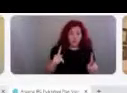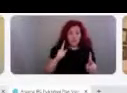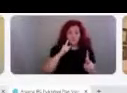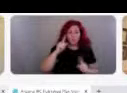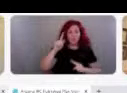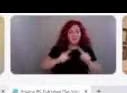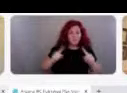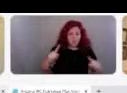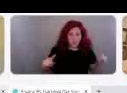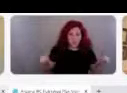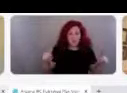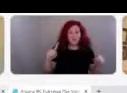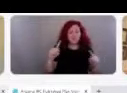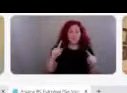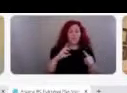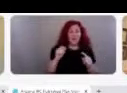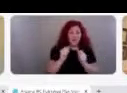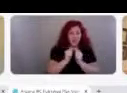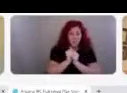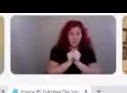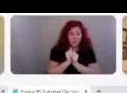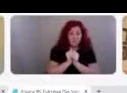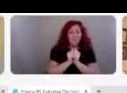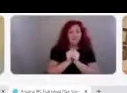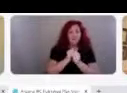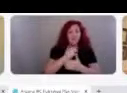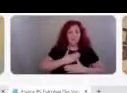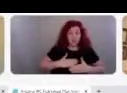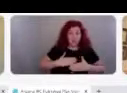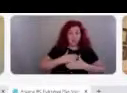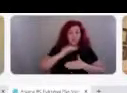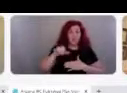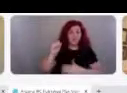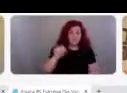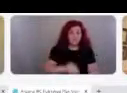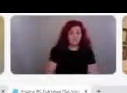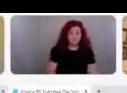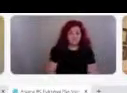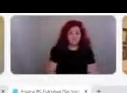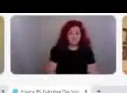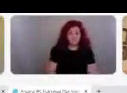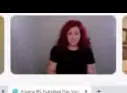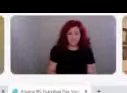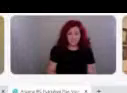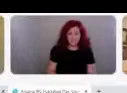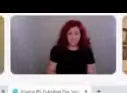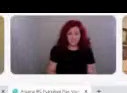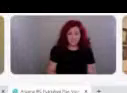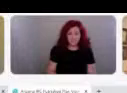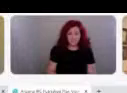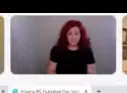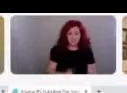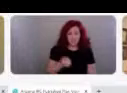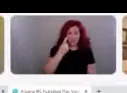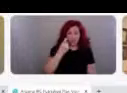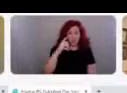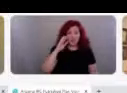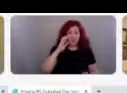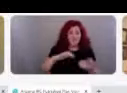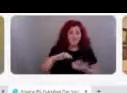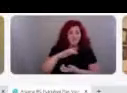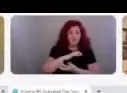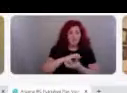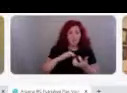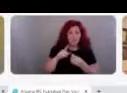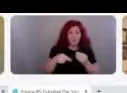diversification and competitiveness and i really appreciate that but i'm somewhat confused about